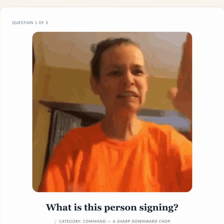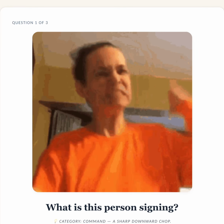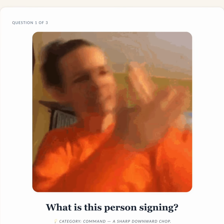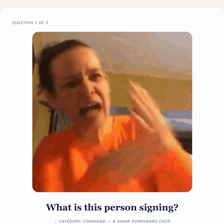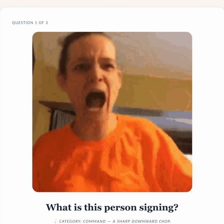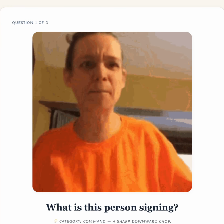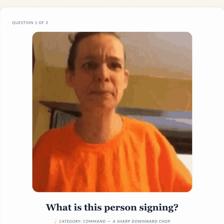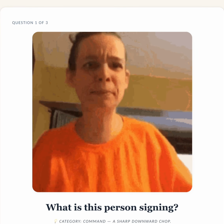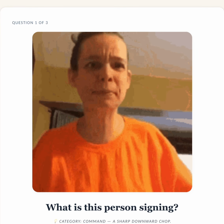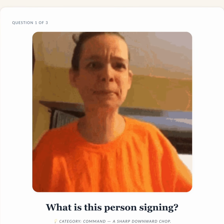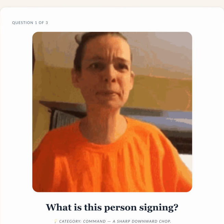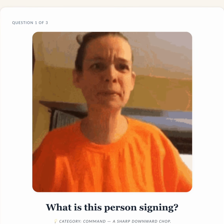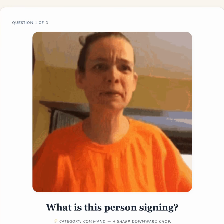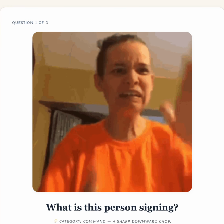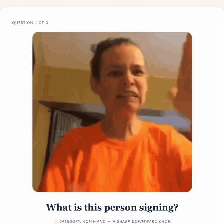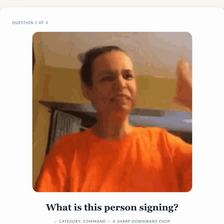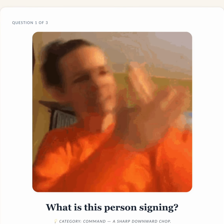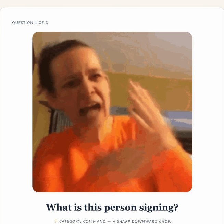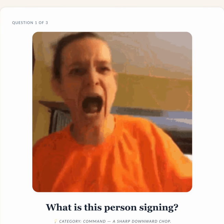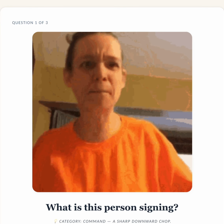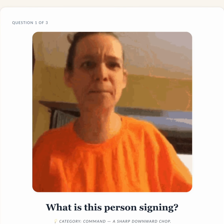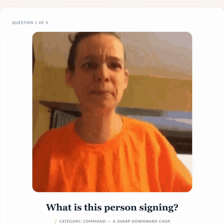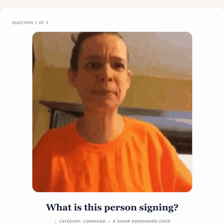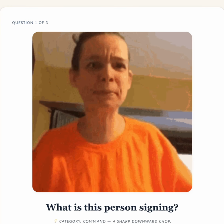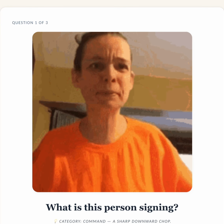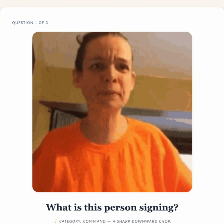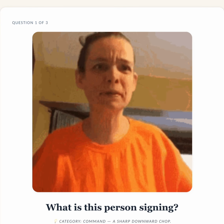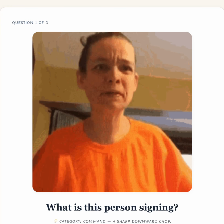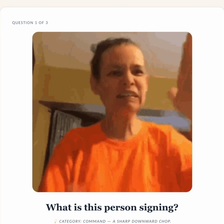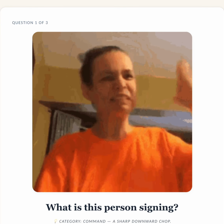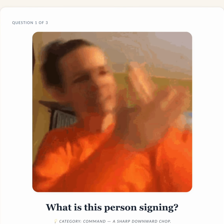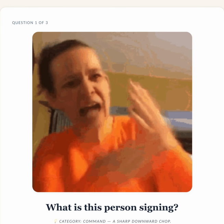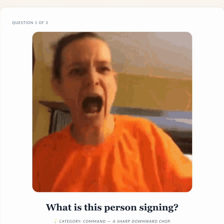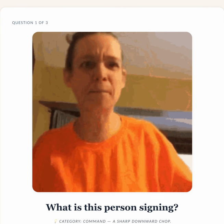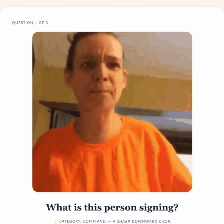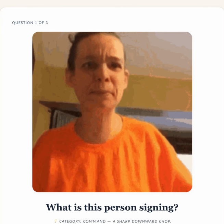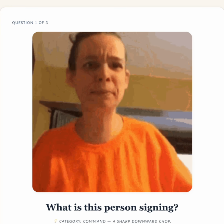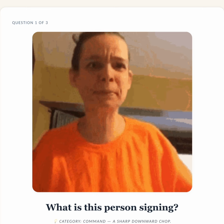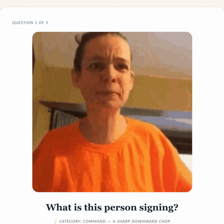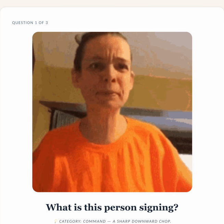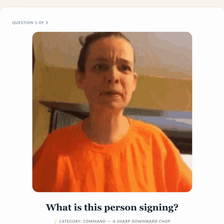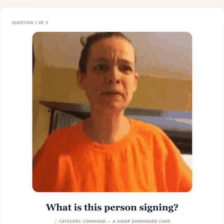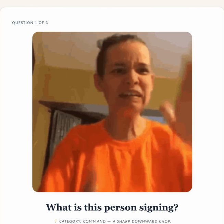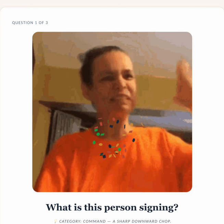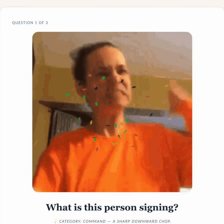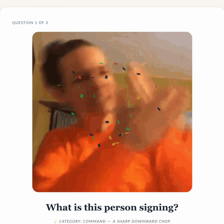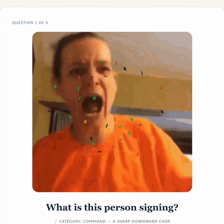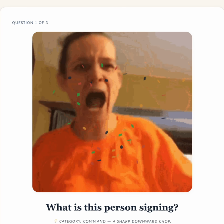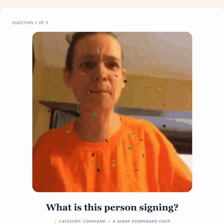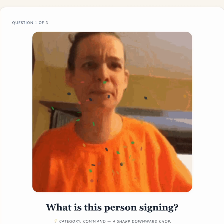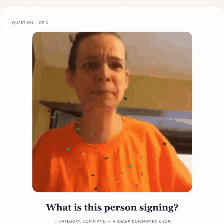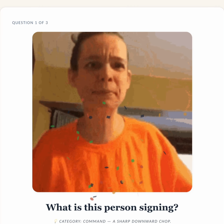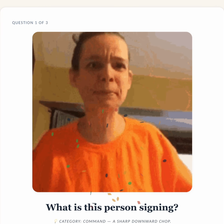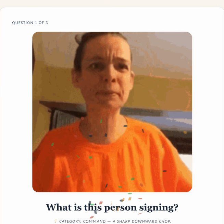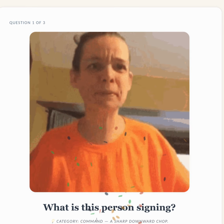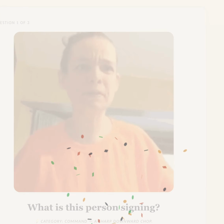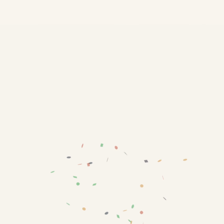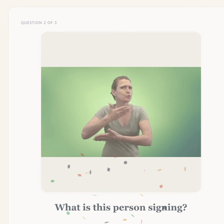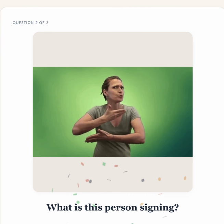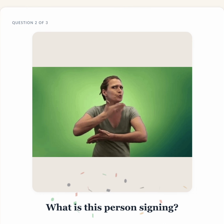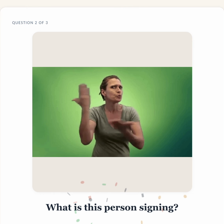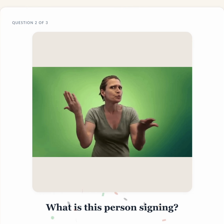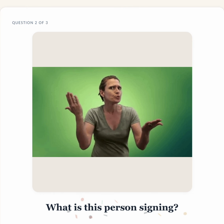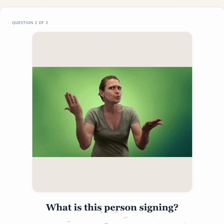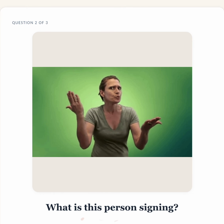hint, right? So it's a sharp downward chop with high emotion, so it means they are saying stop. And you really don't